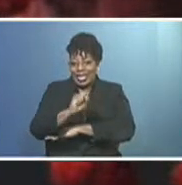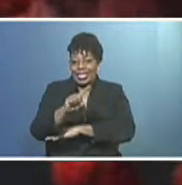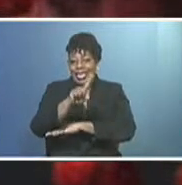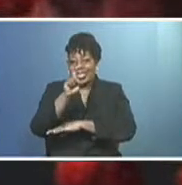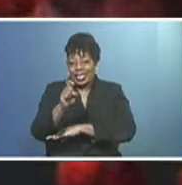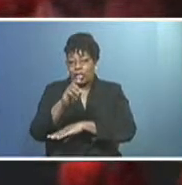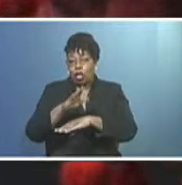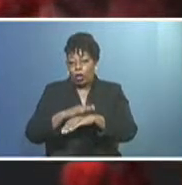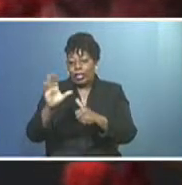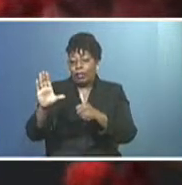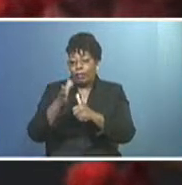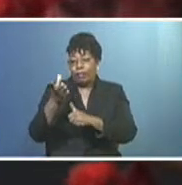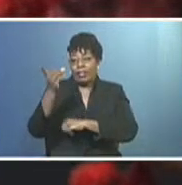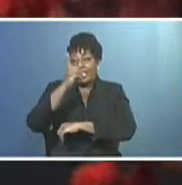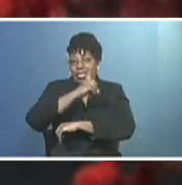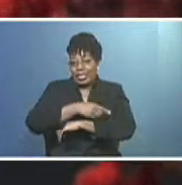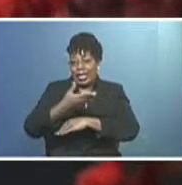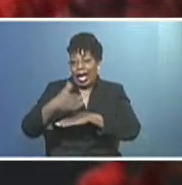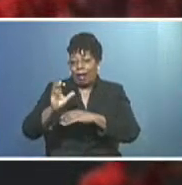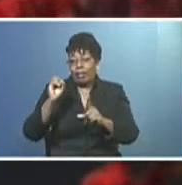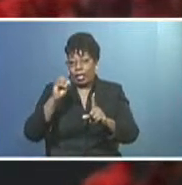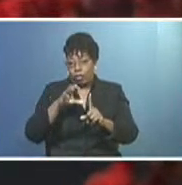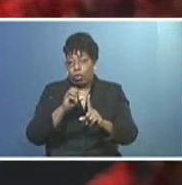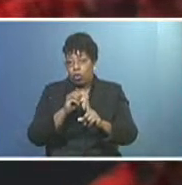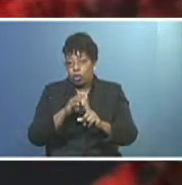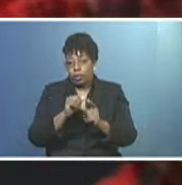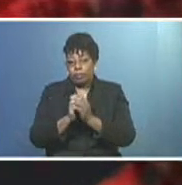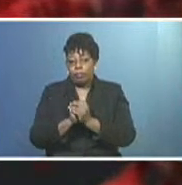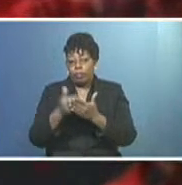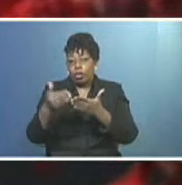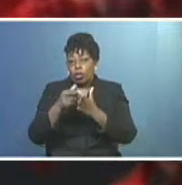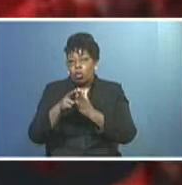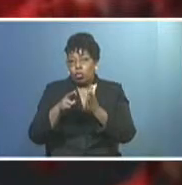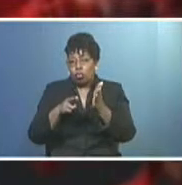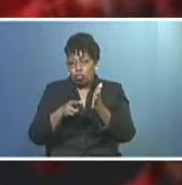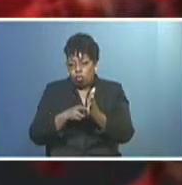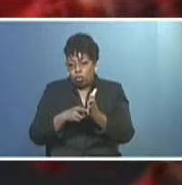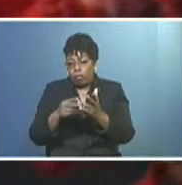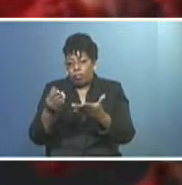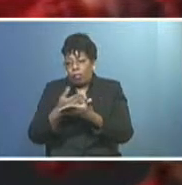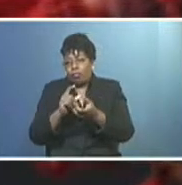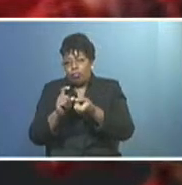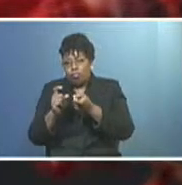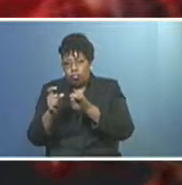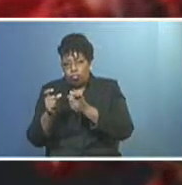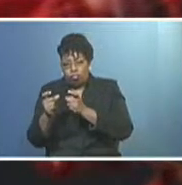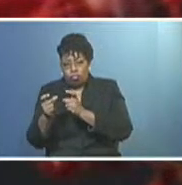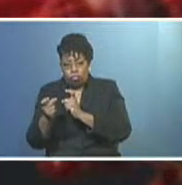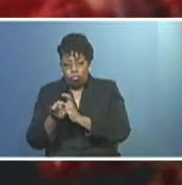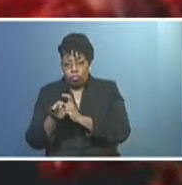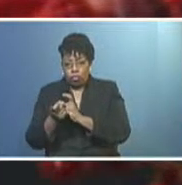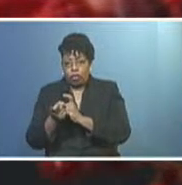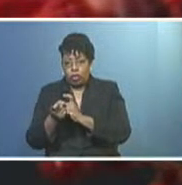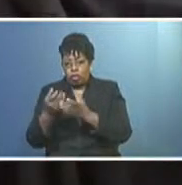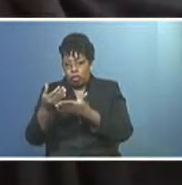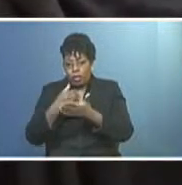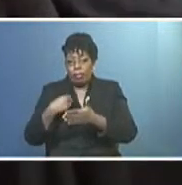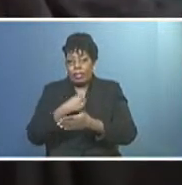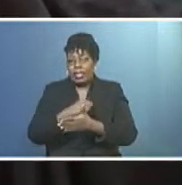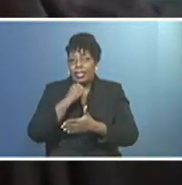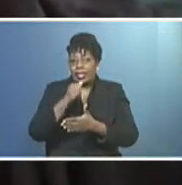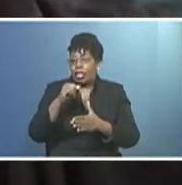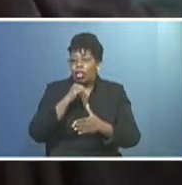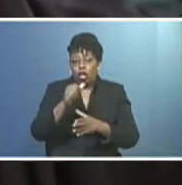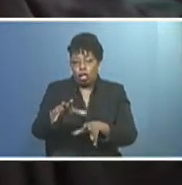on the 5th day after exposure. The new rules have received some pushback in the U.S., with the state of Michigan saying it will not adopt the